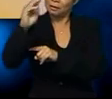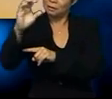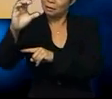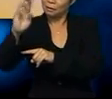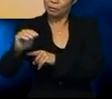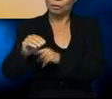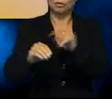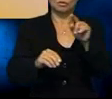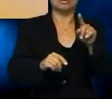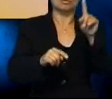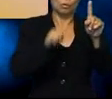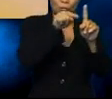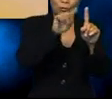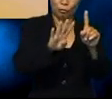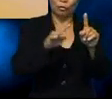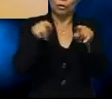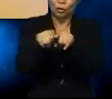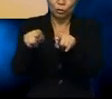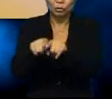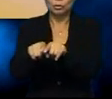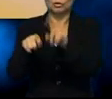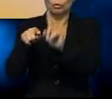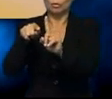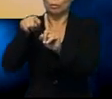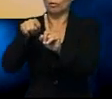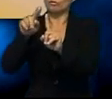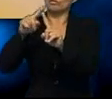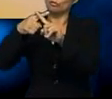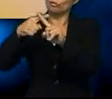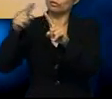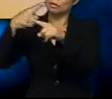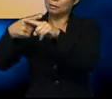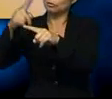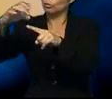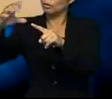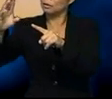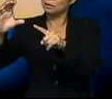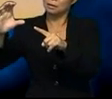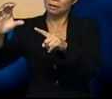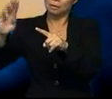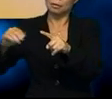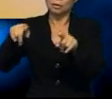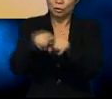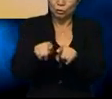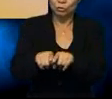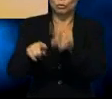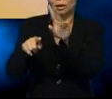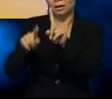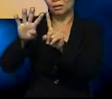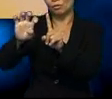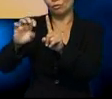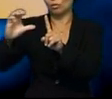100 centimeters, 1.4 meter equals to 1.4 times 100